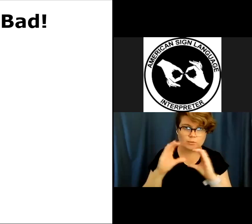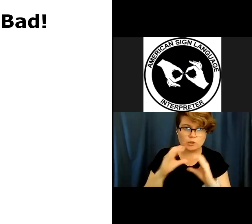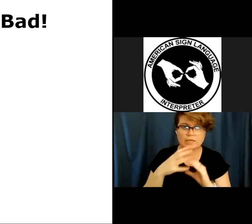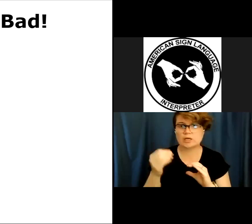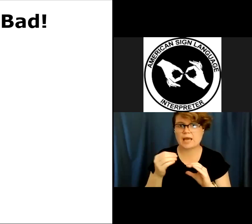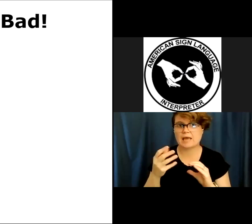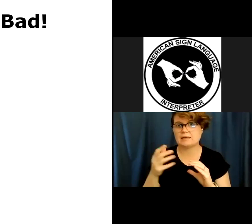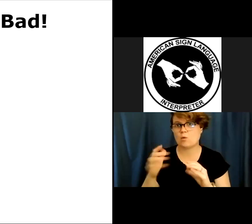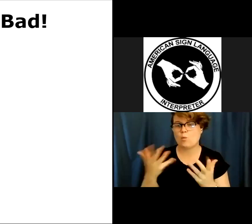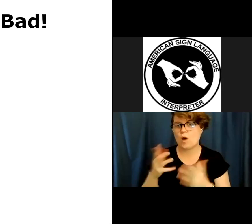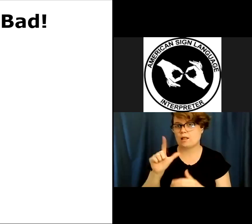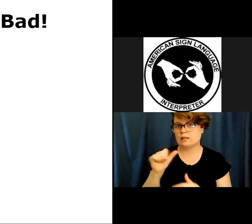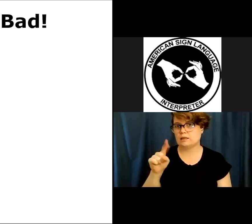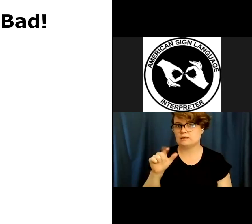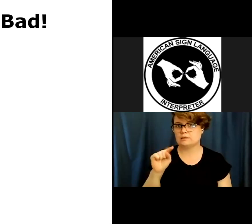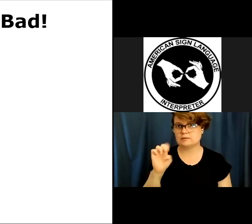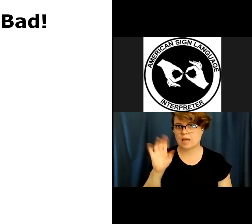Lizette's about to share.